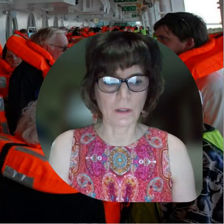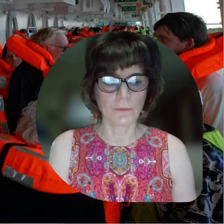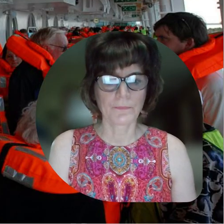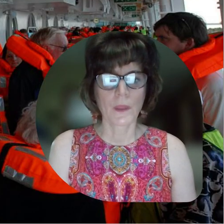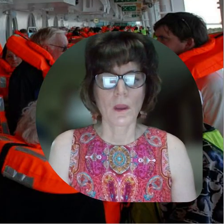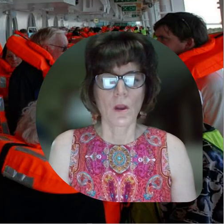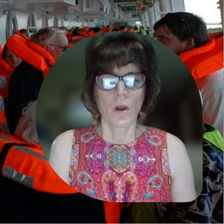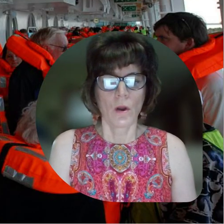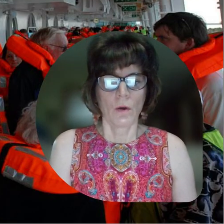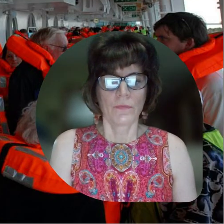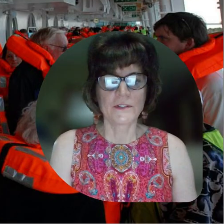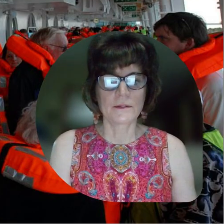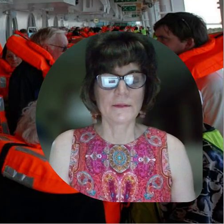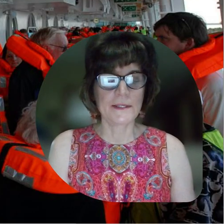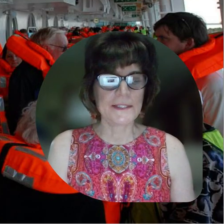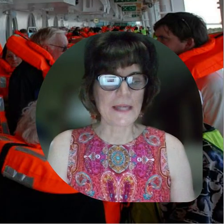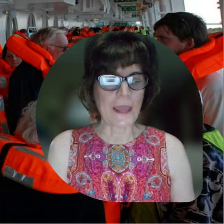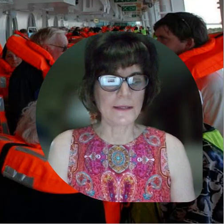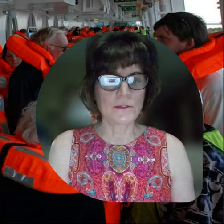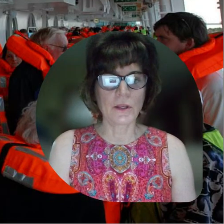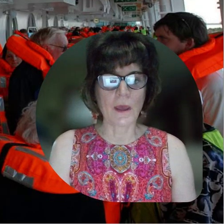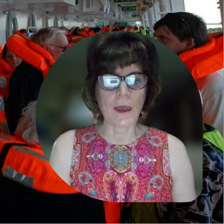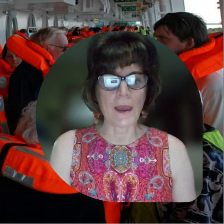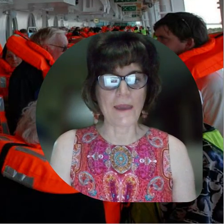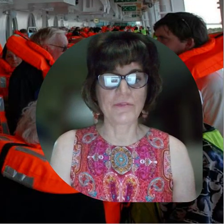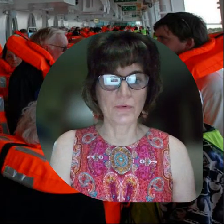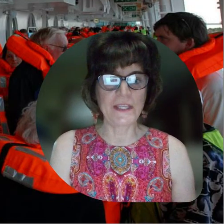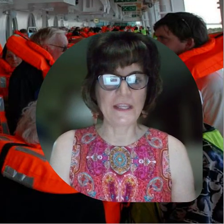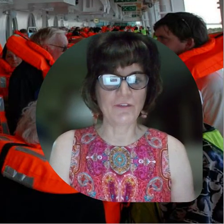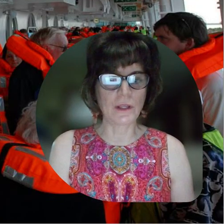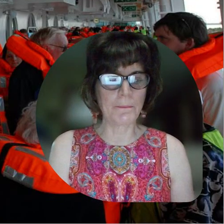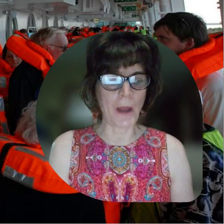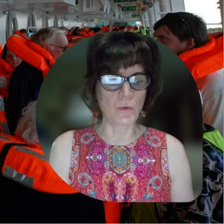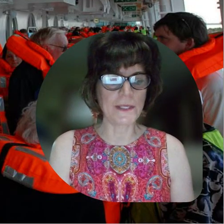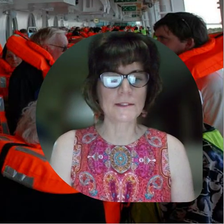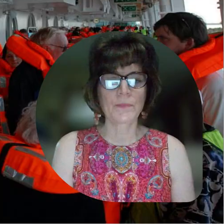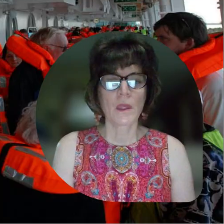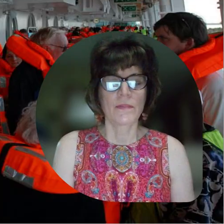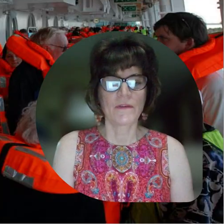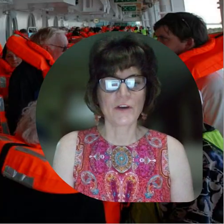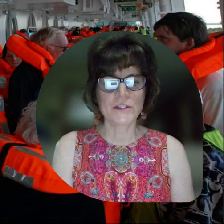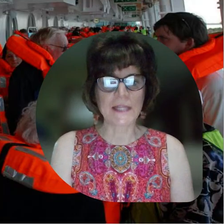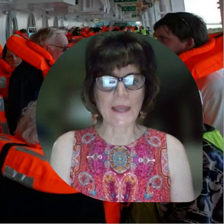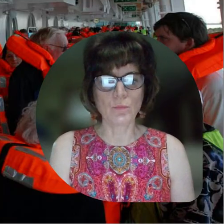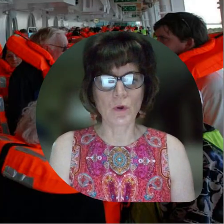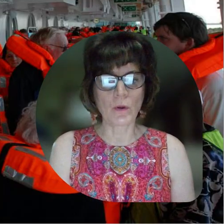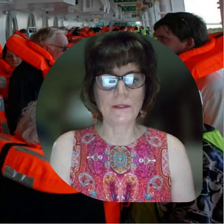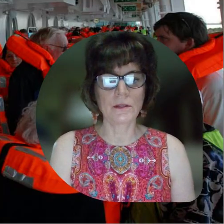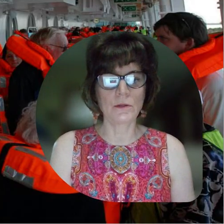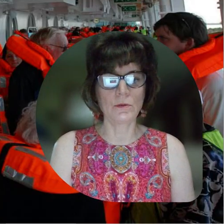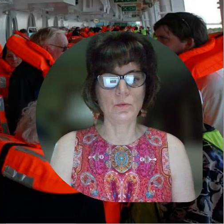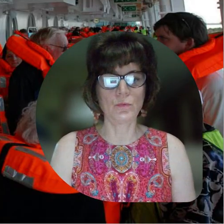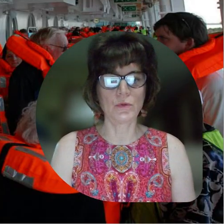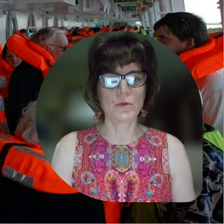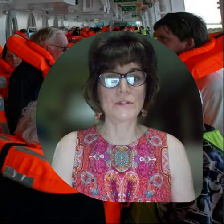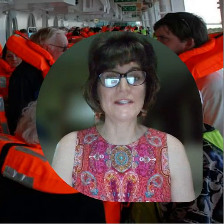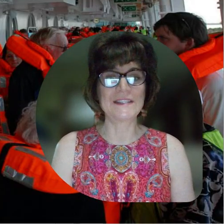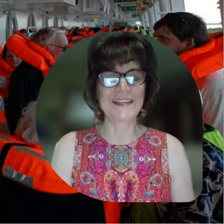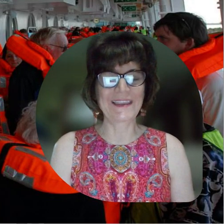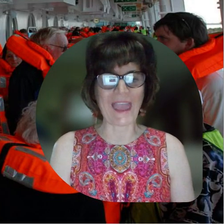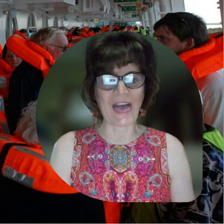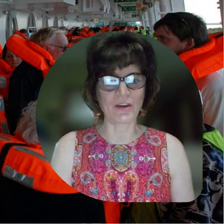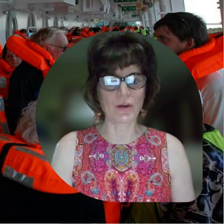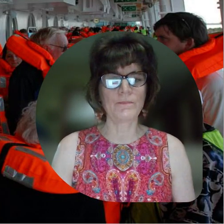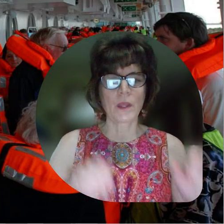Muster drill. This sign is going to have three different components. The first sign we're going to use